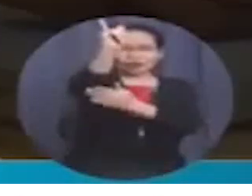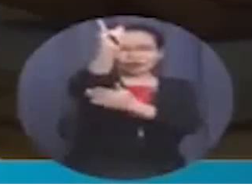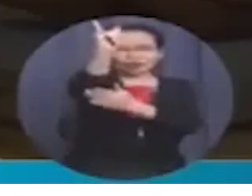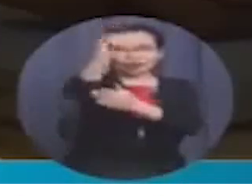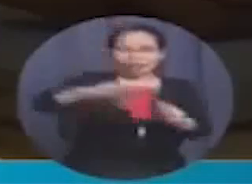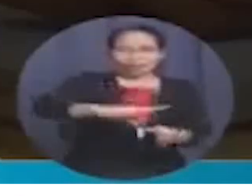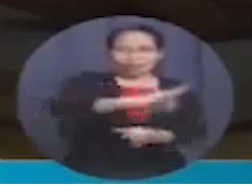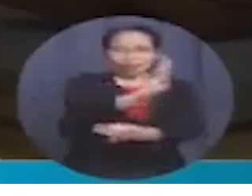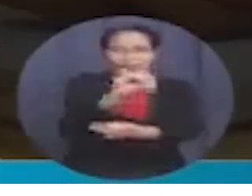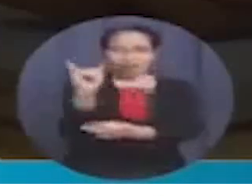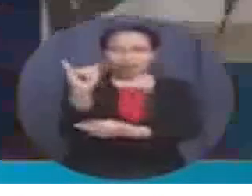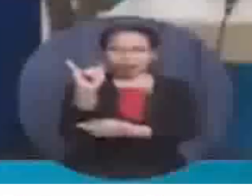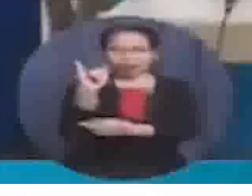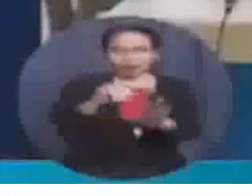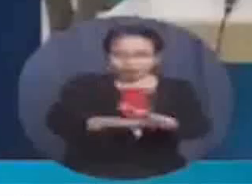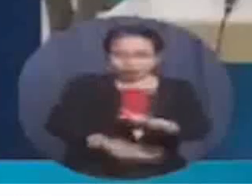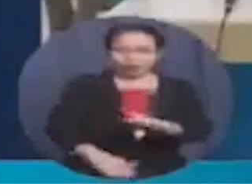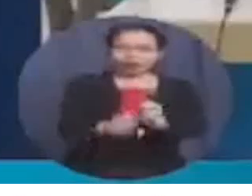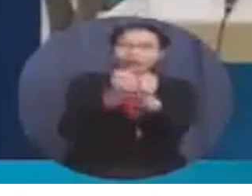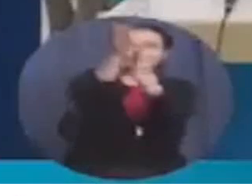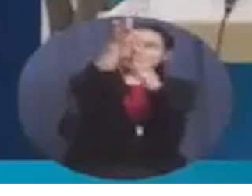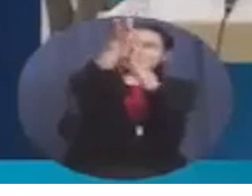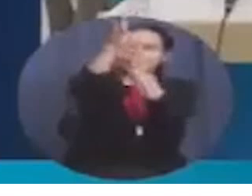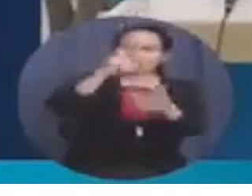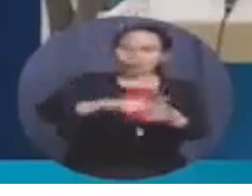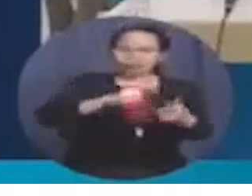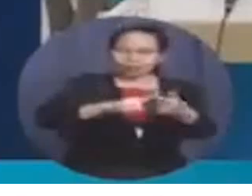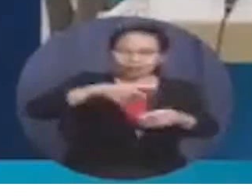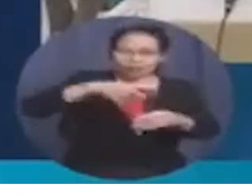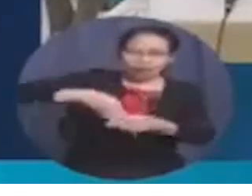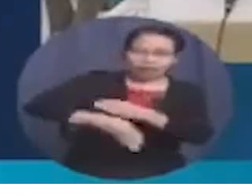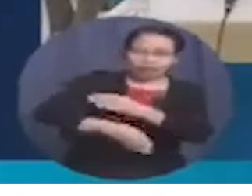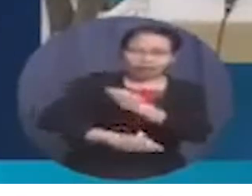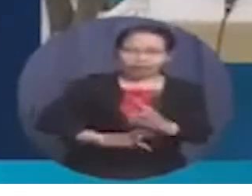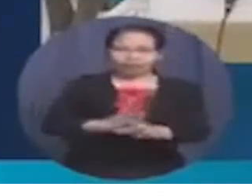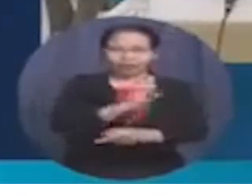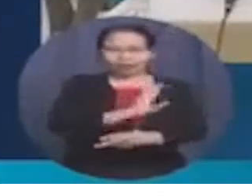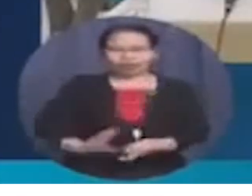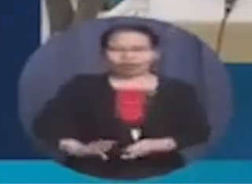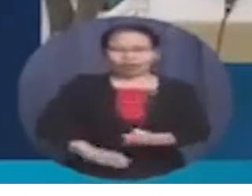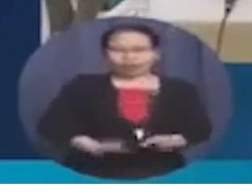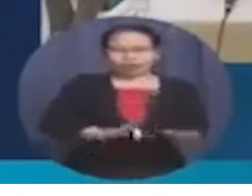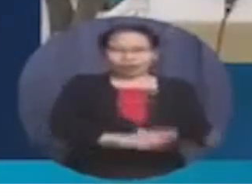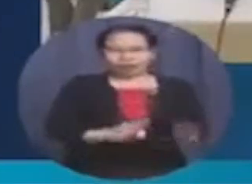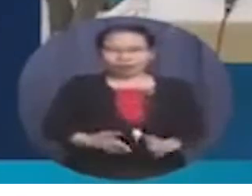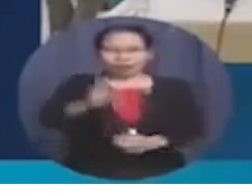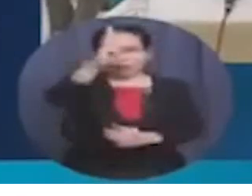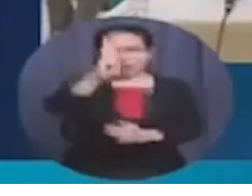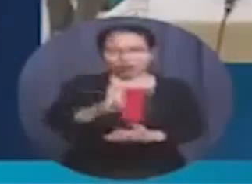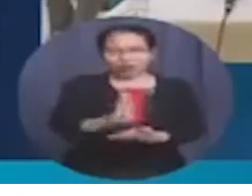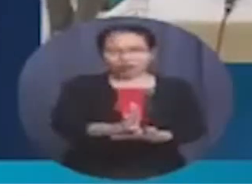eh. Spirit being yun, pinanganak ng Ama. Nung pumasok sa sanlibutan, ipinaghanda ng